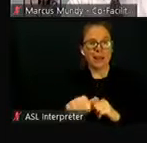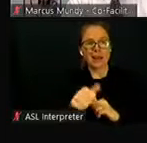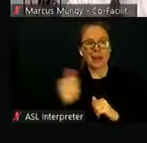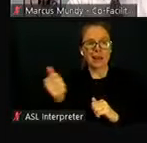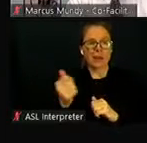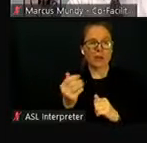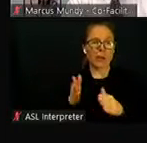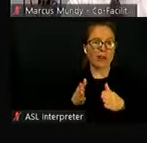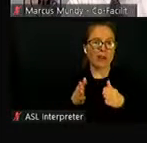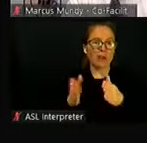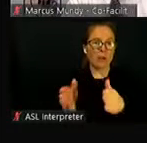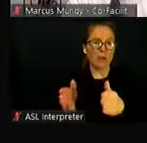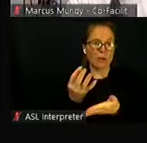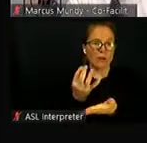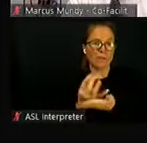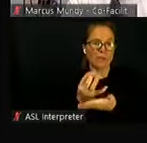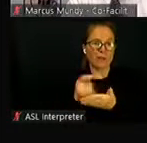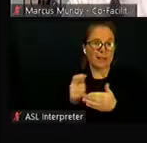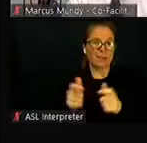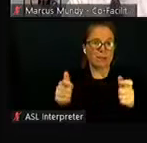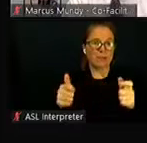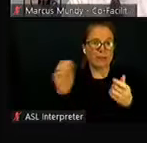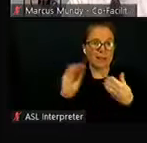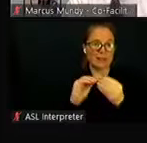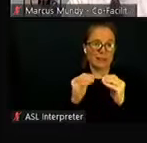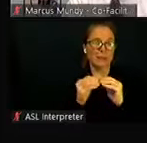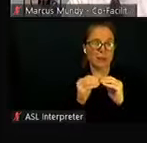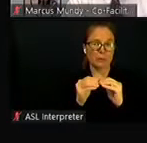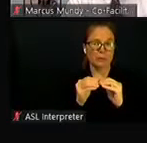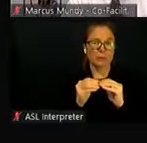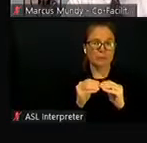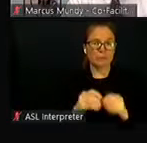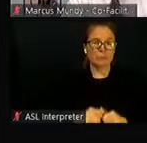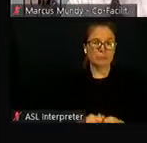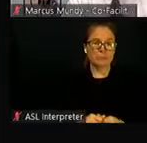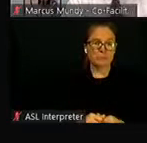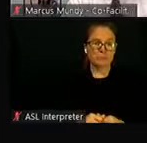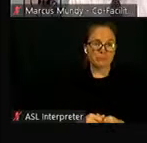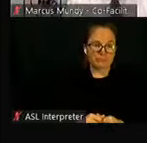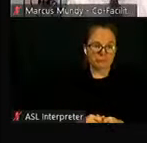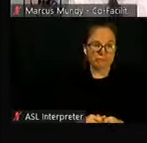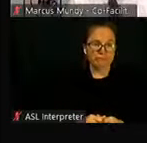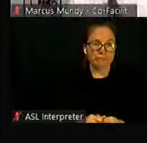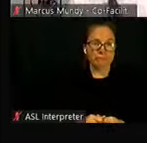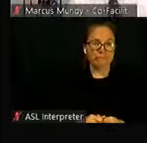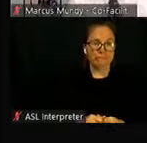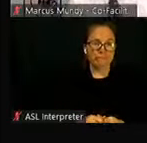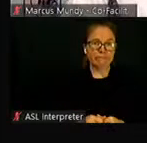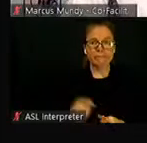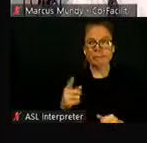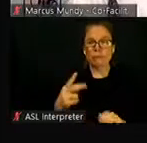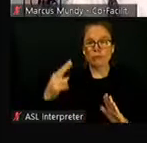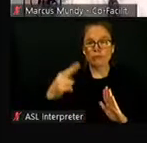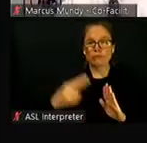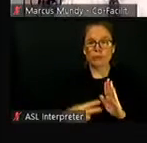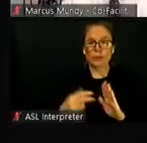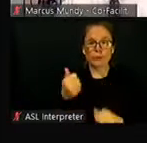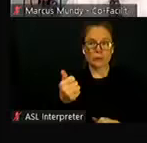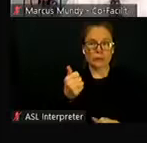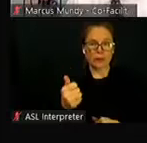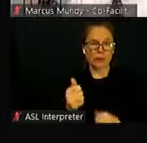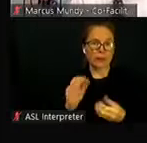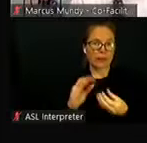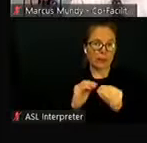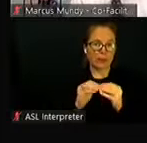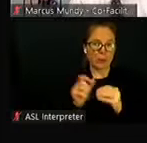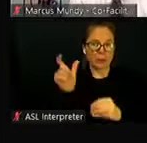fund. Road fund being the largest fund under the land use and transportation. So I'm gonna let you guys read the dollar amounts